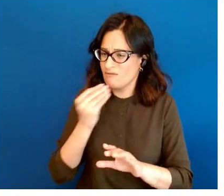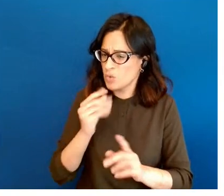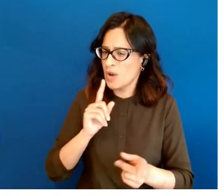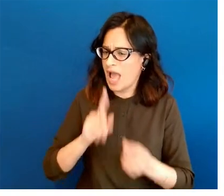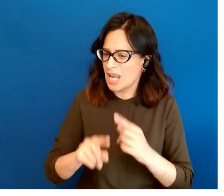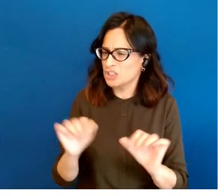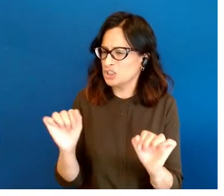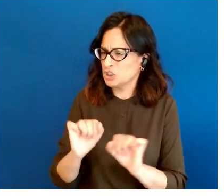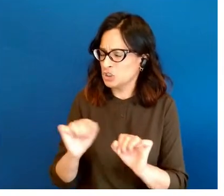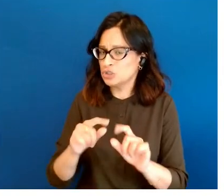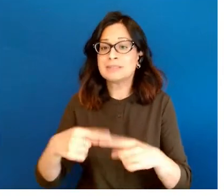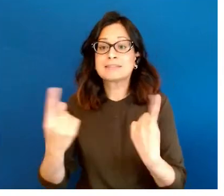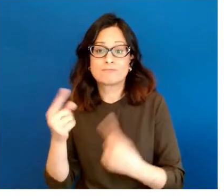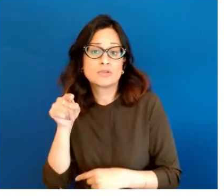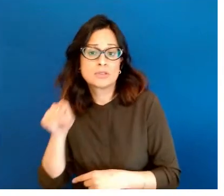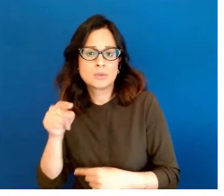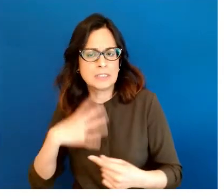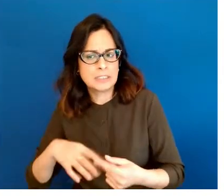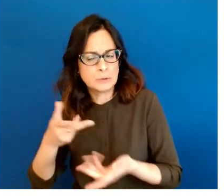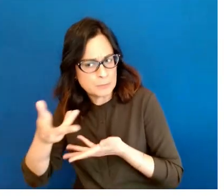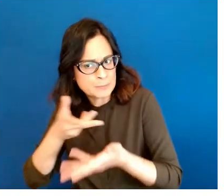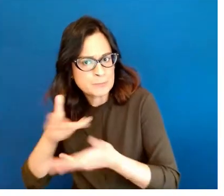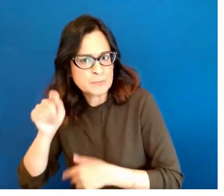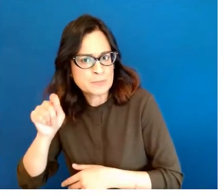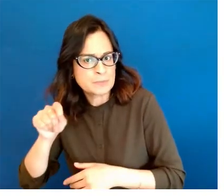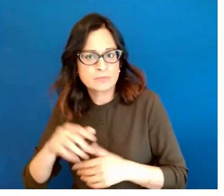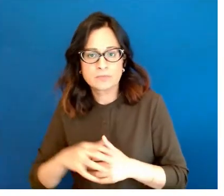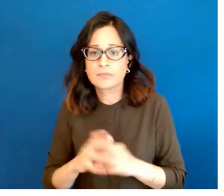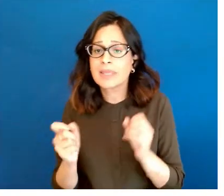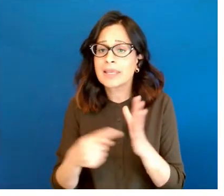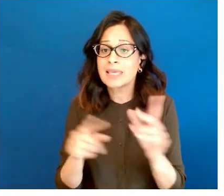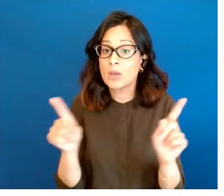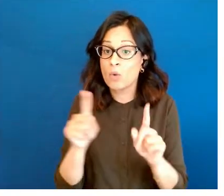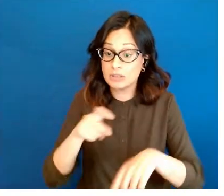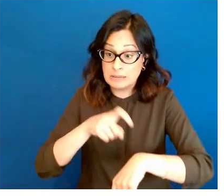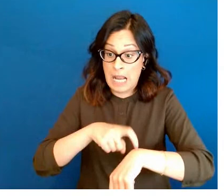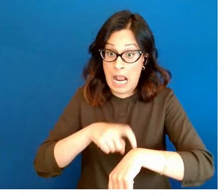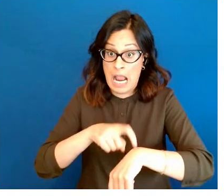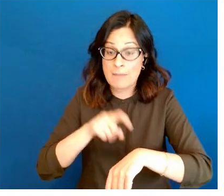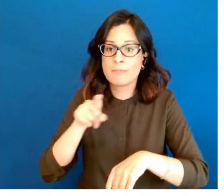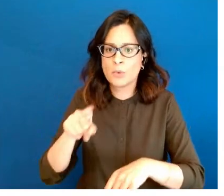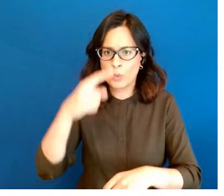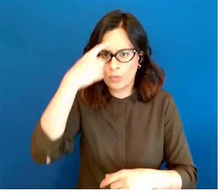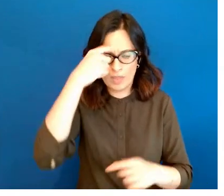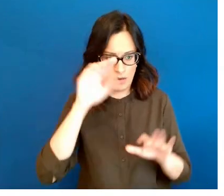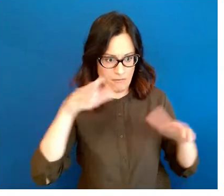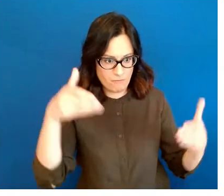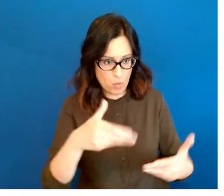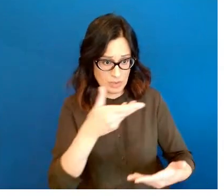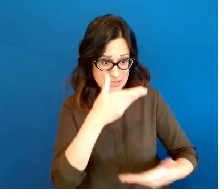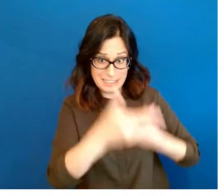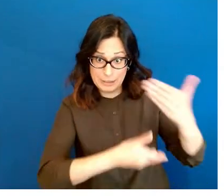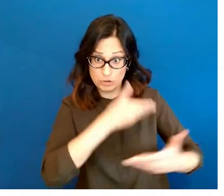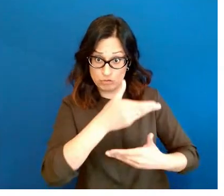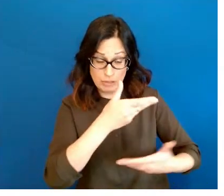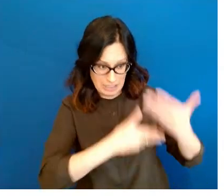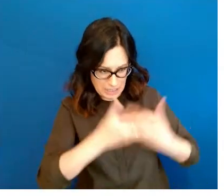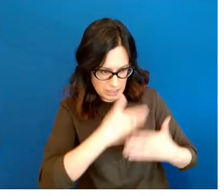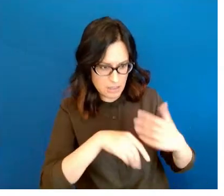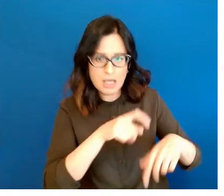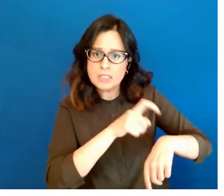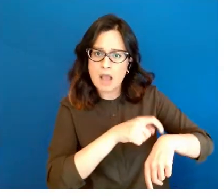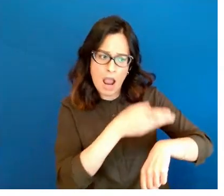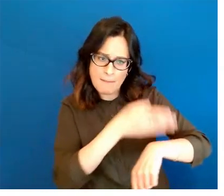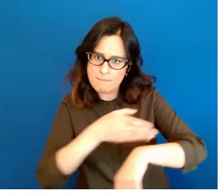context. And the key thing is timing. So when you're taking an allergy-focused history, you look at the timing. So food